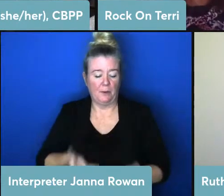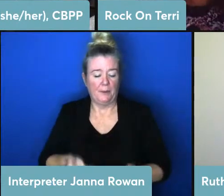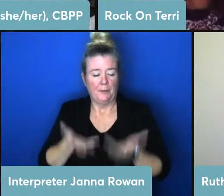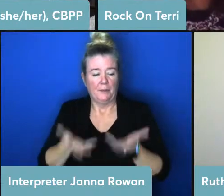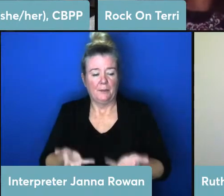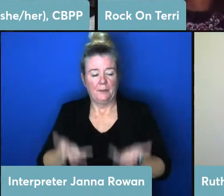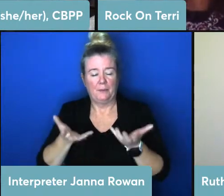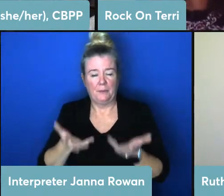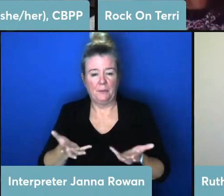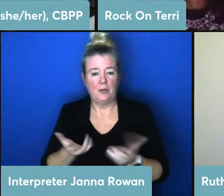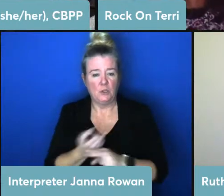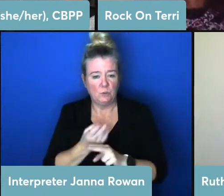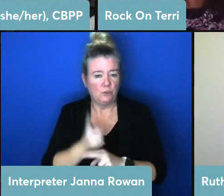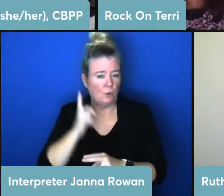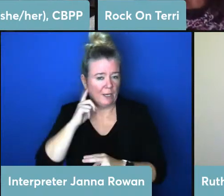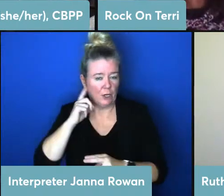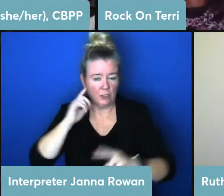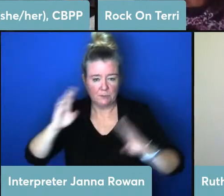reducing,